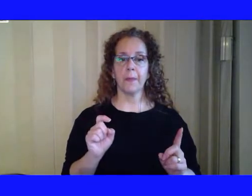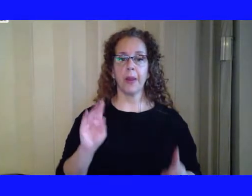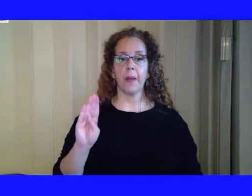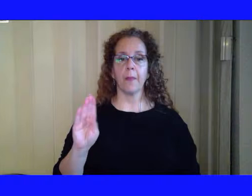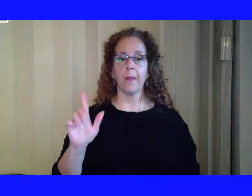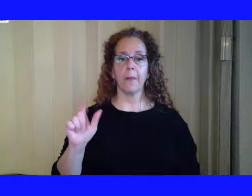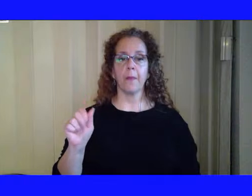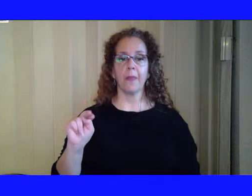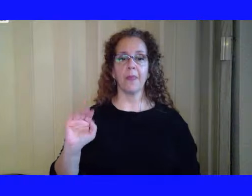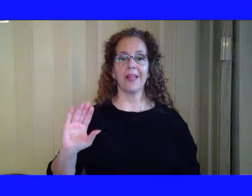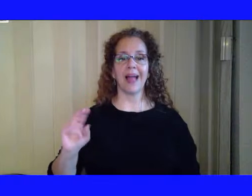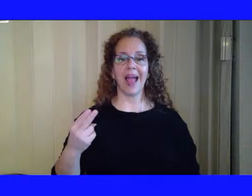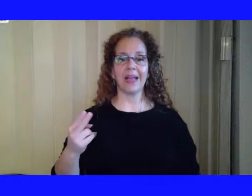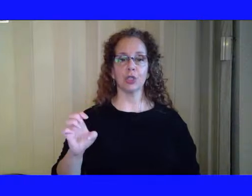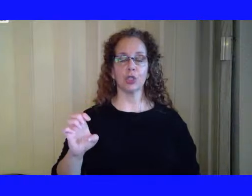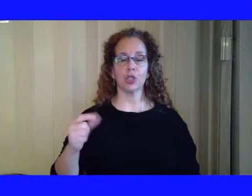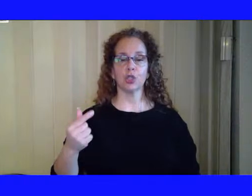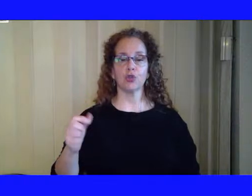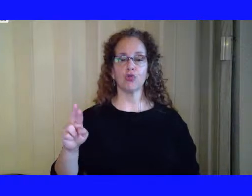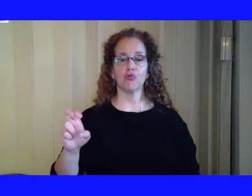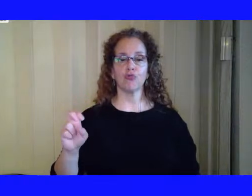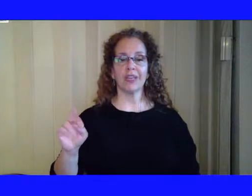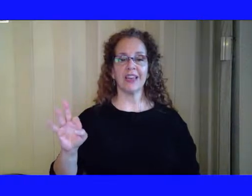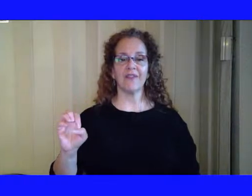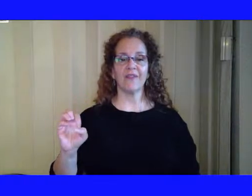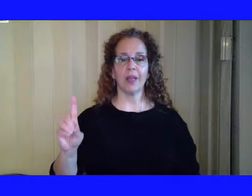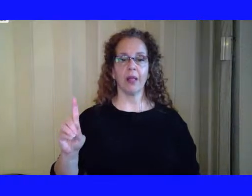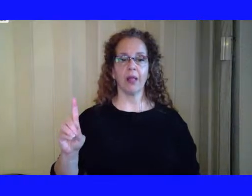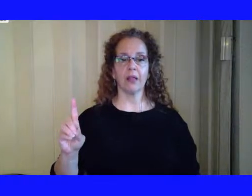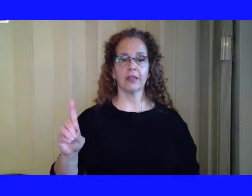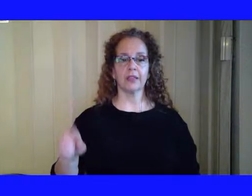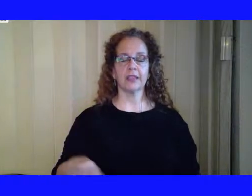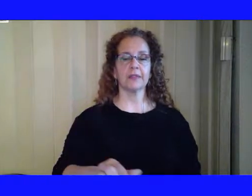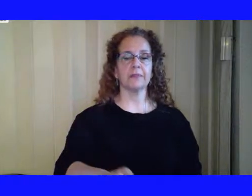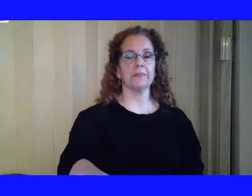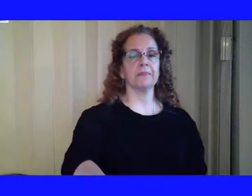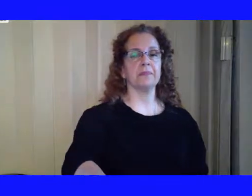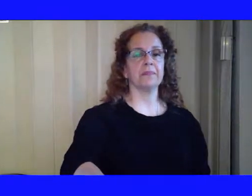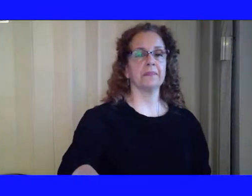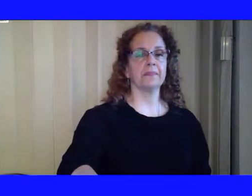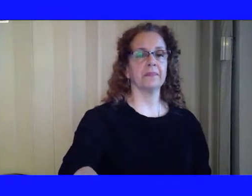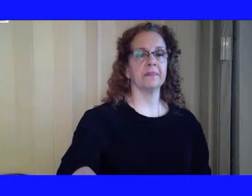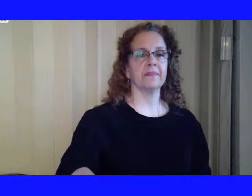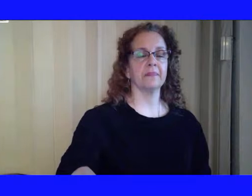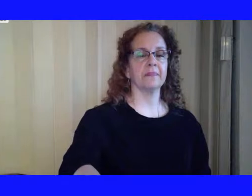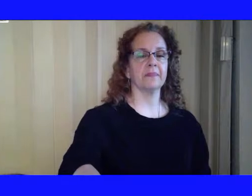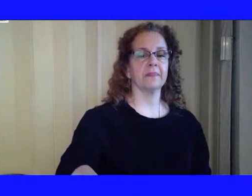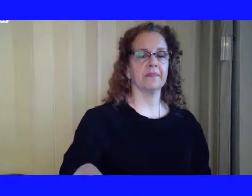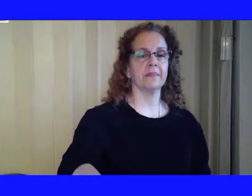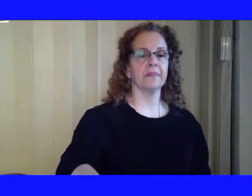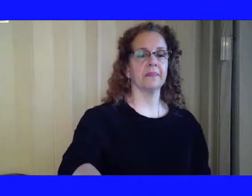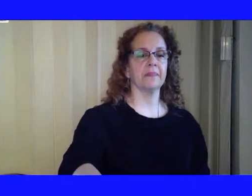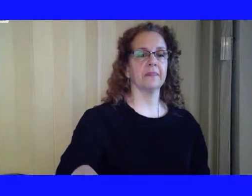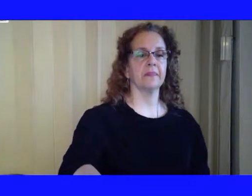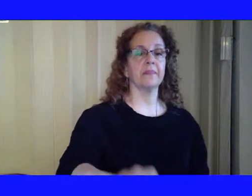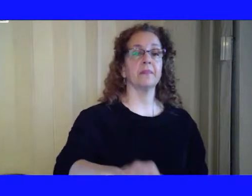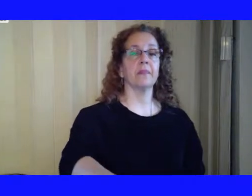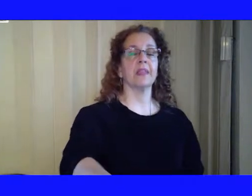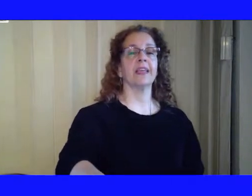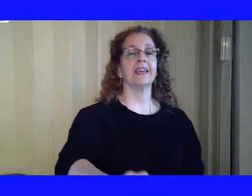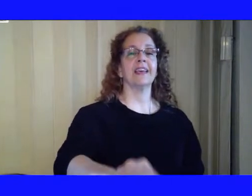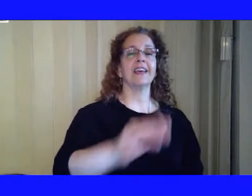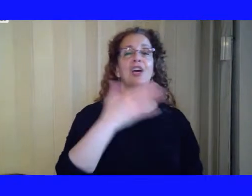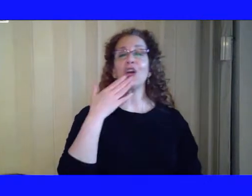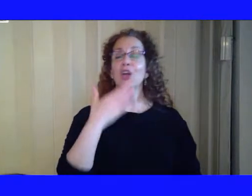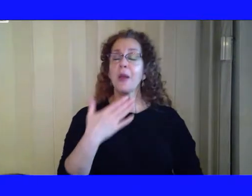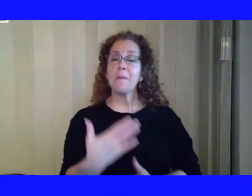is set forth in OP 2032, by providing an avenue for our staff members to file internal complaints of